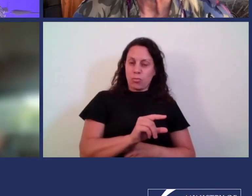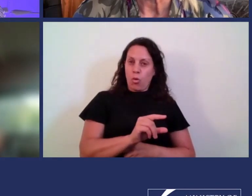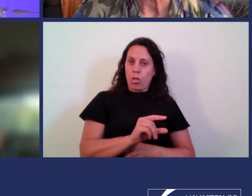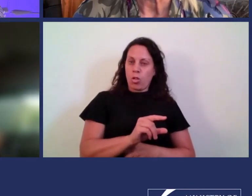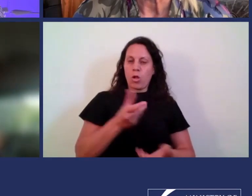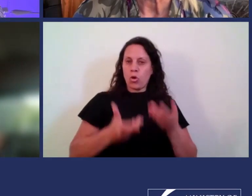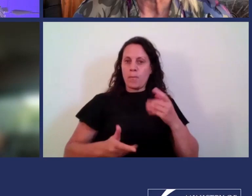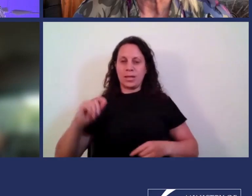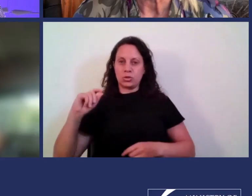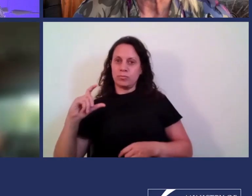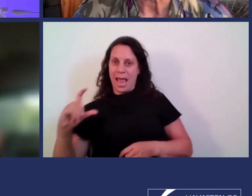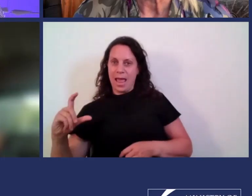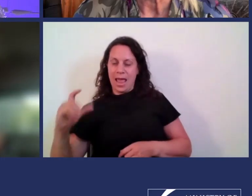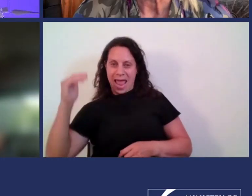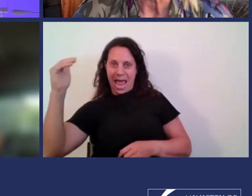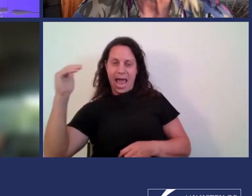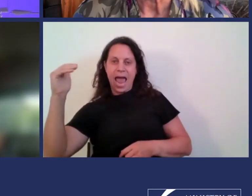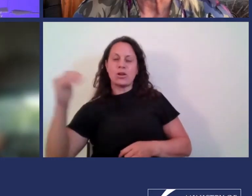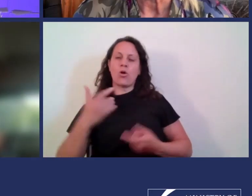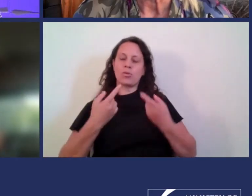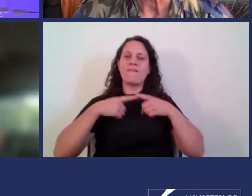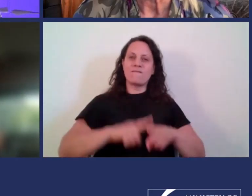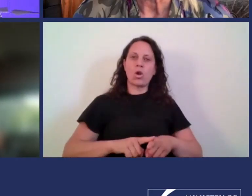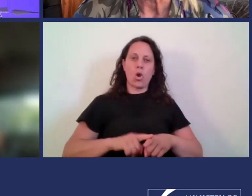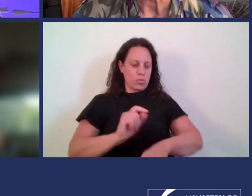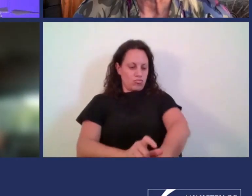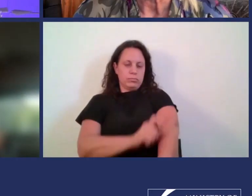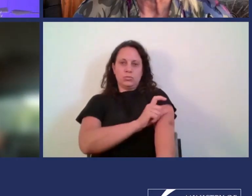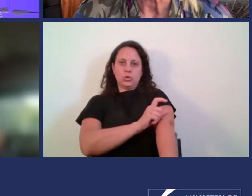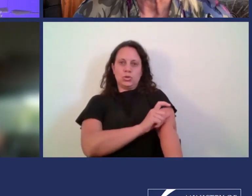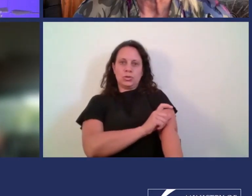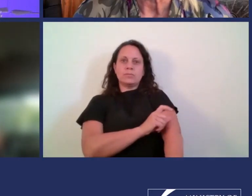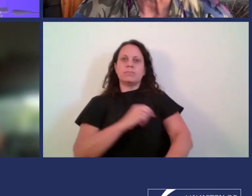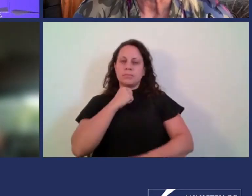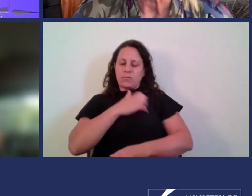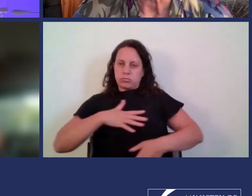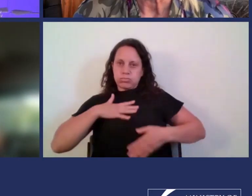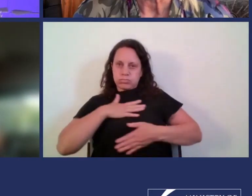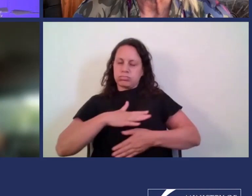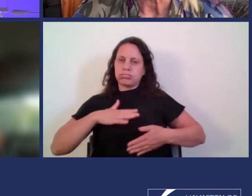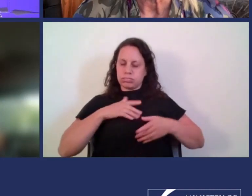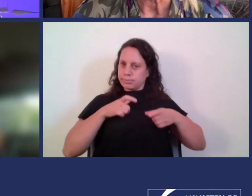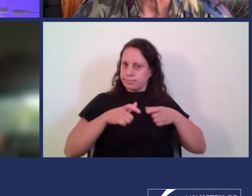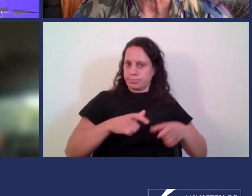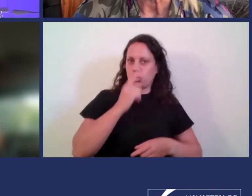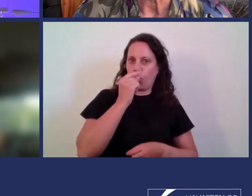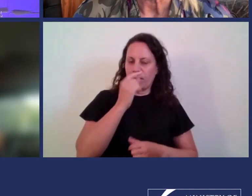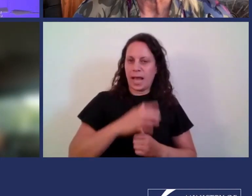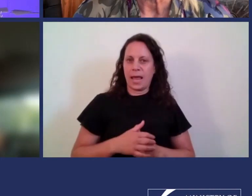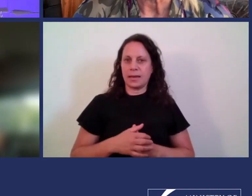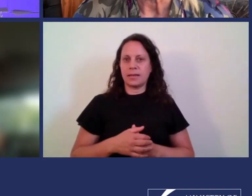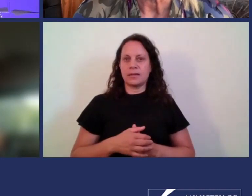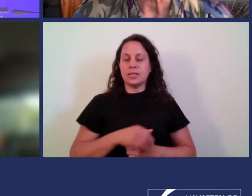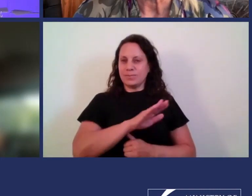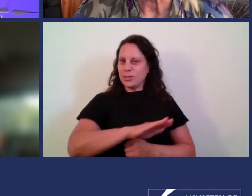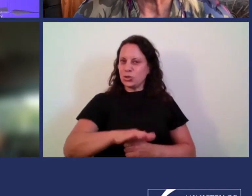good an immune response children can mount. Our immune response wanes with age, but children actually have very